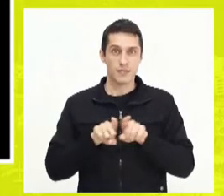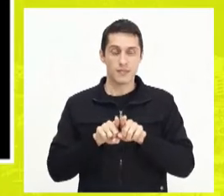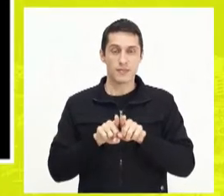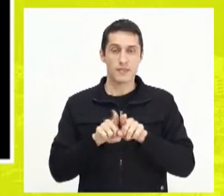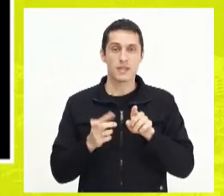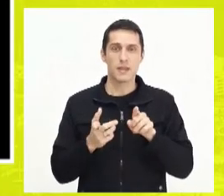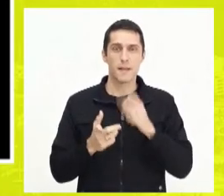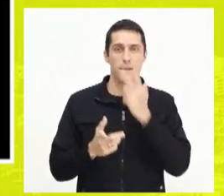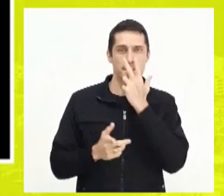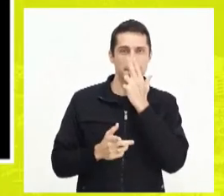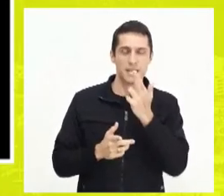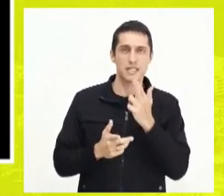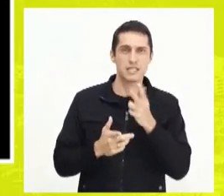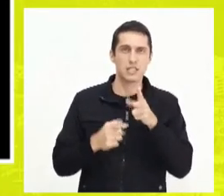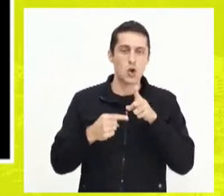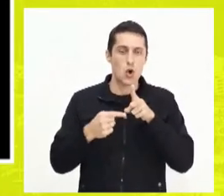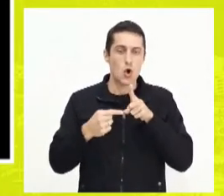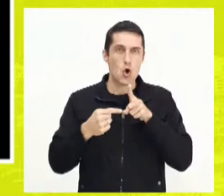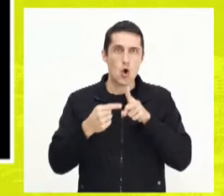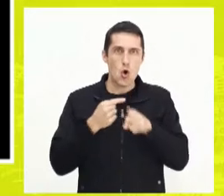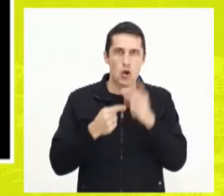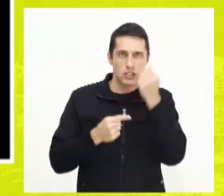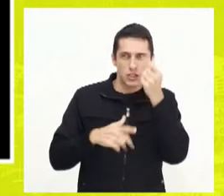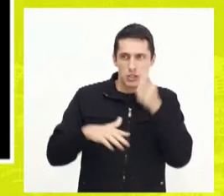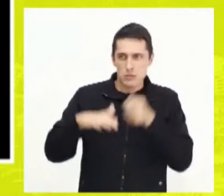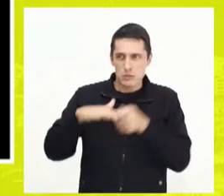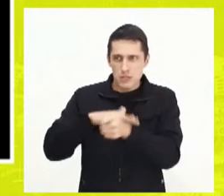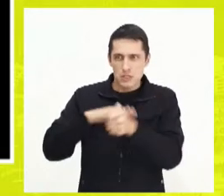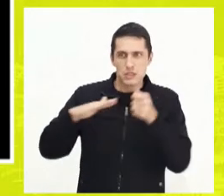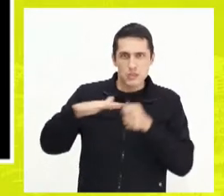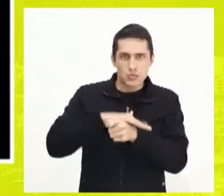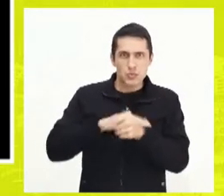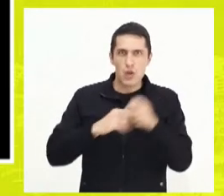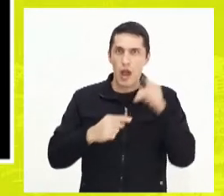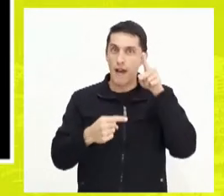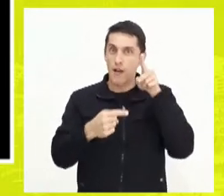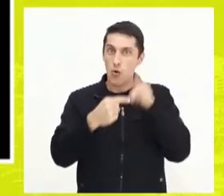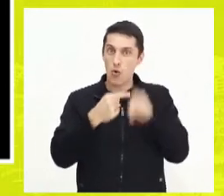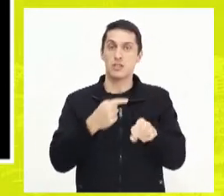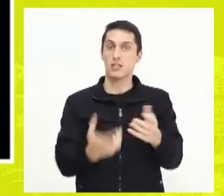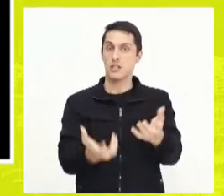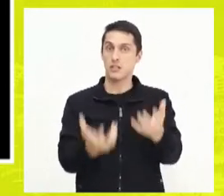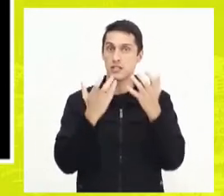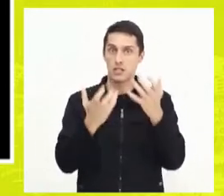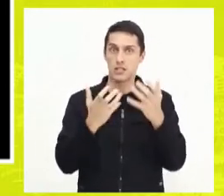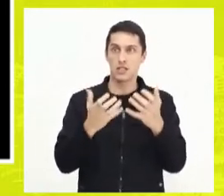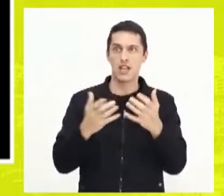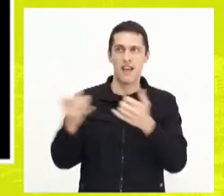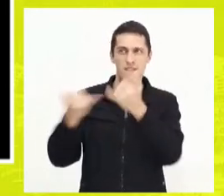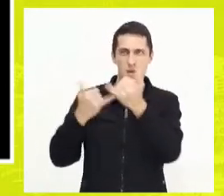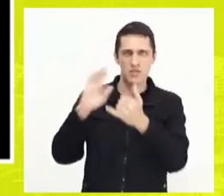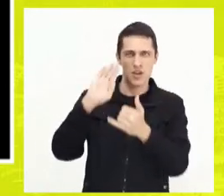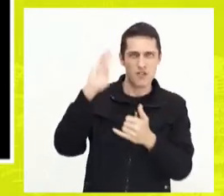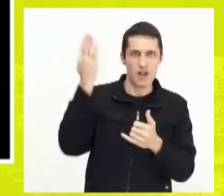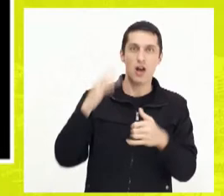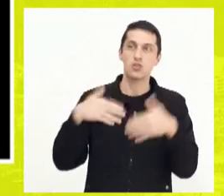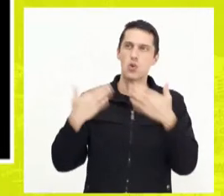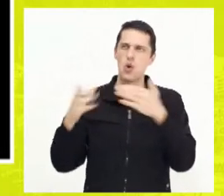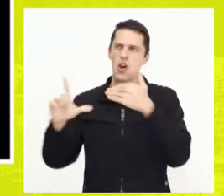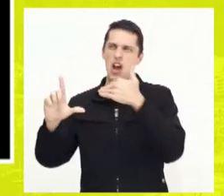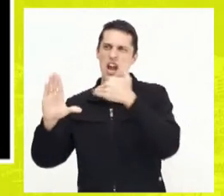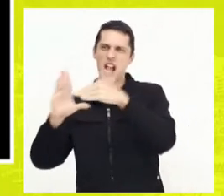and then to cut this um input of money for channels that work